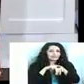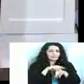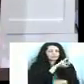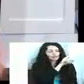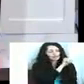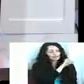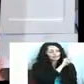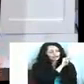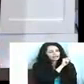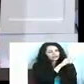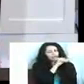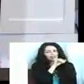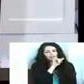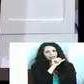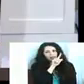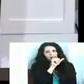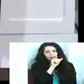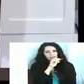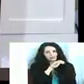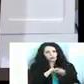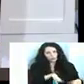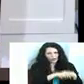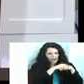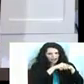Yell's wedding yesterday,